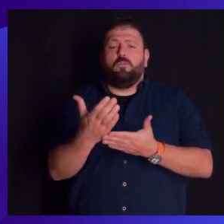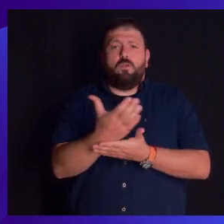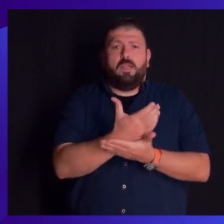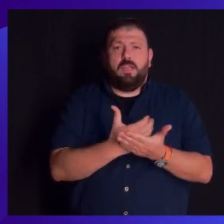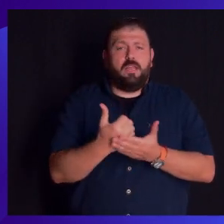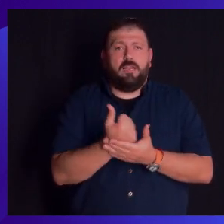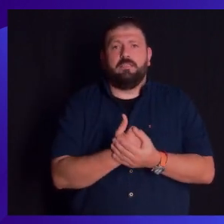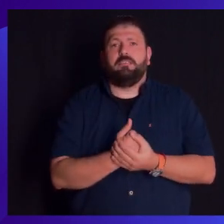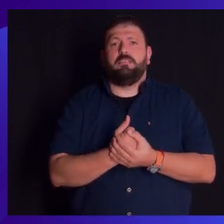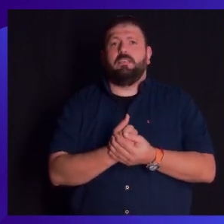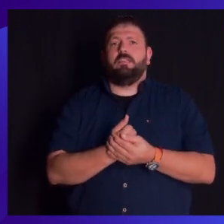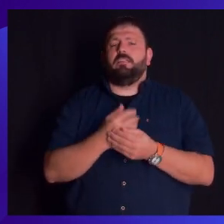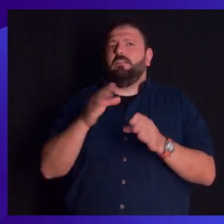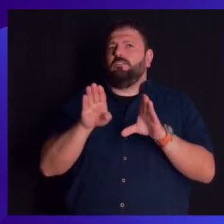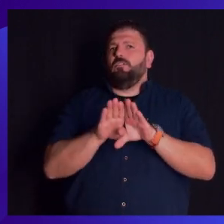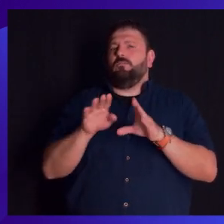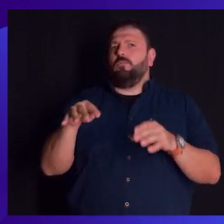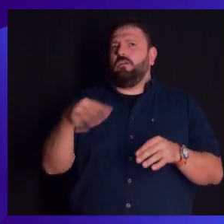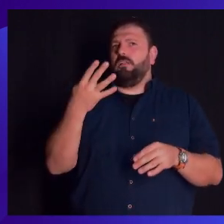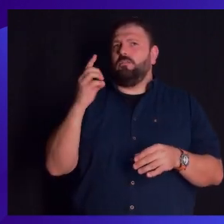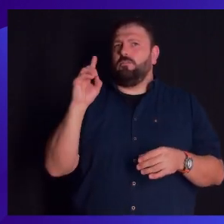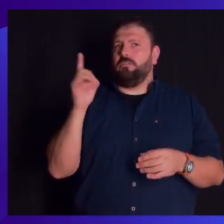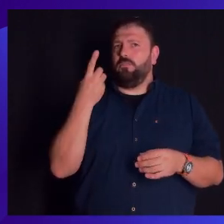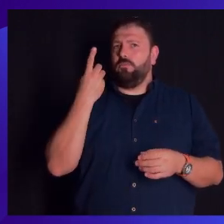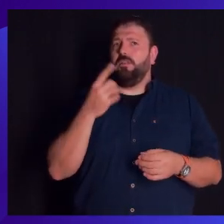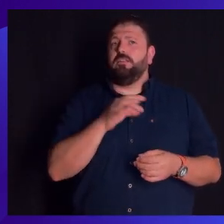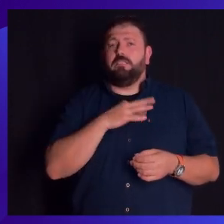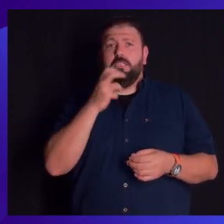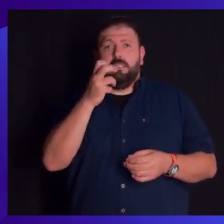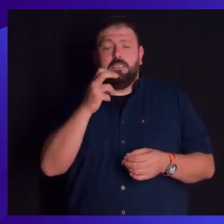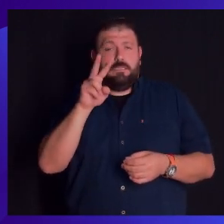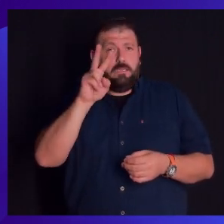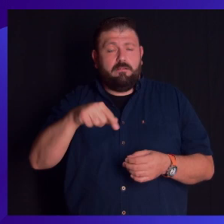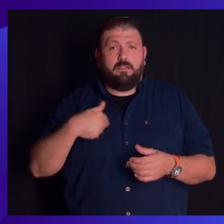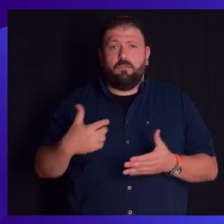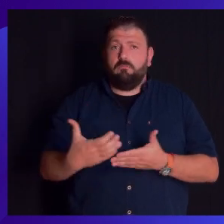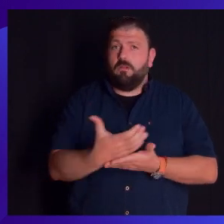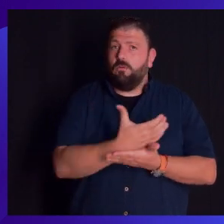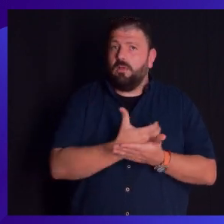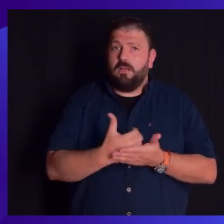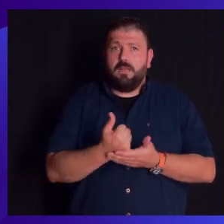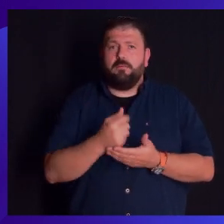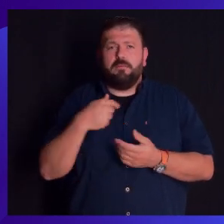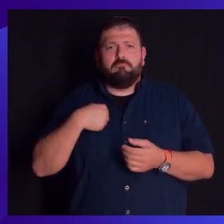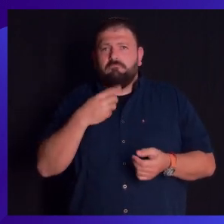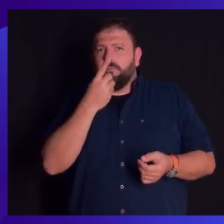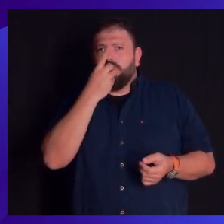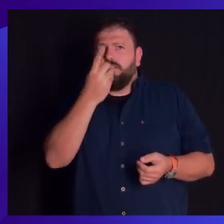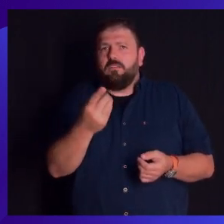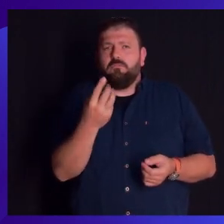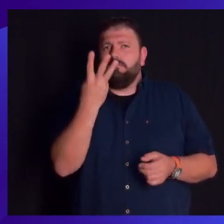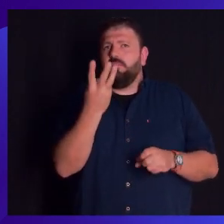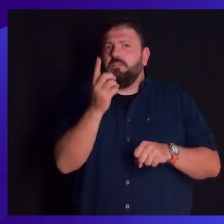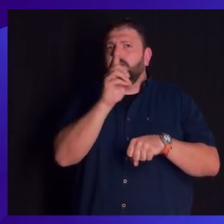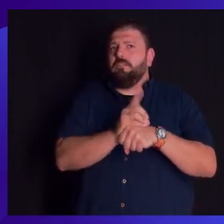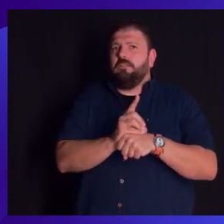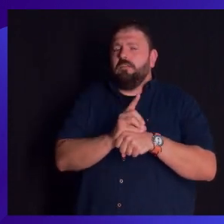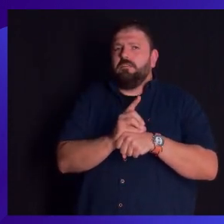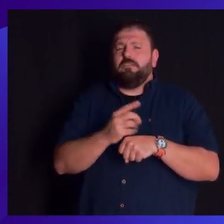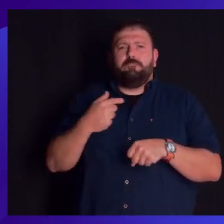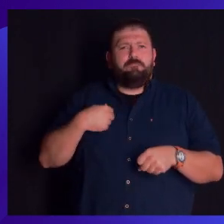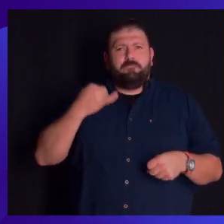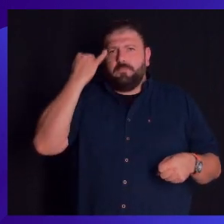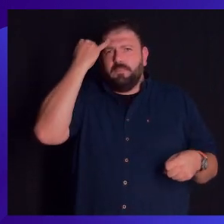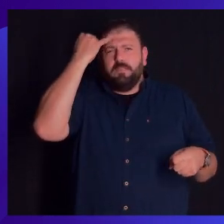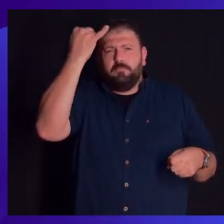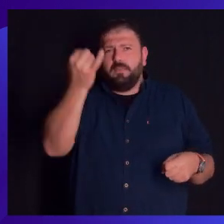que son como making 14 about dólares. 100 Y yo eso quetzales, me lo about ganaba, $14, ¿qué te digo yo? making En that 3 días. in 3 days. Imagínate,